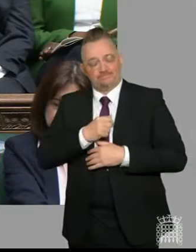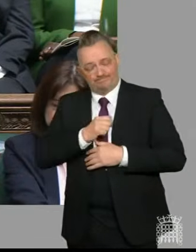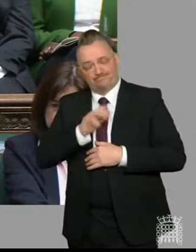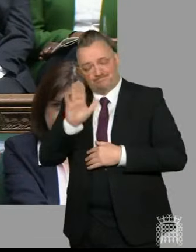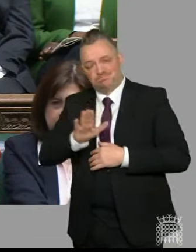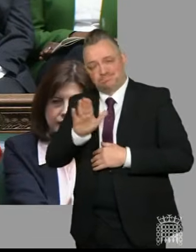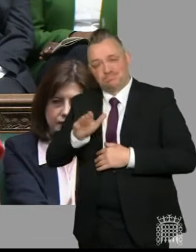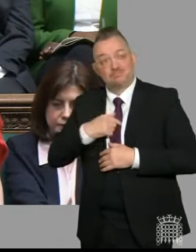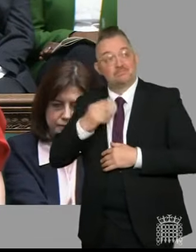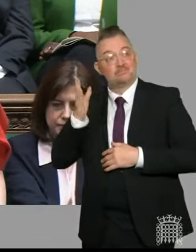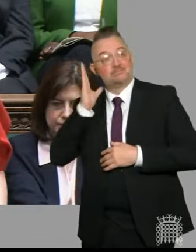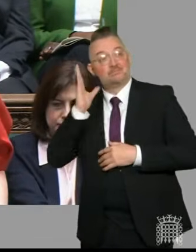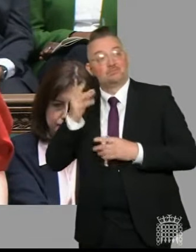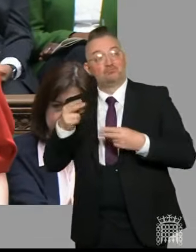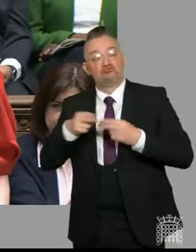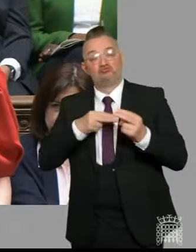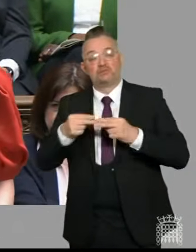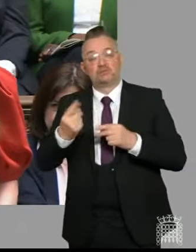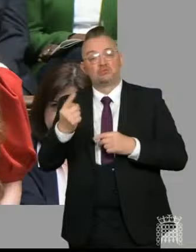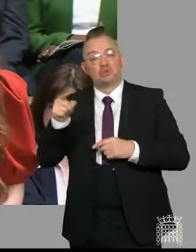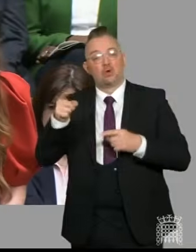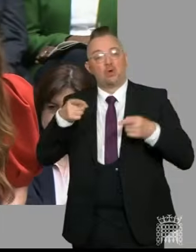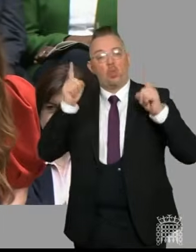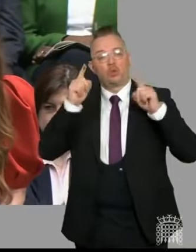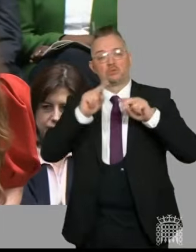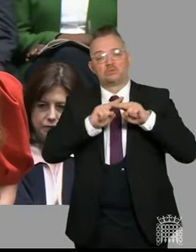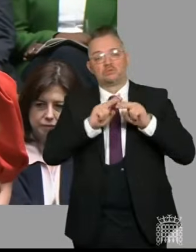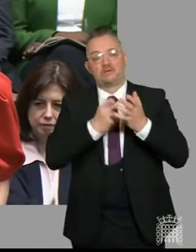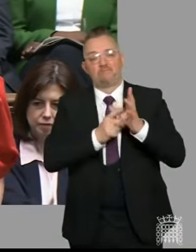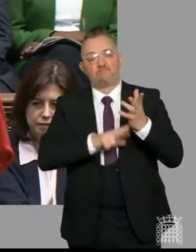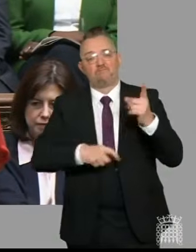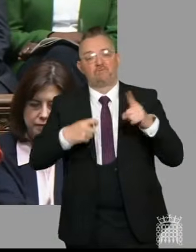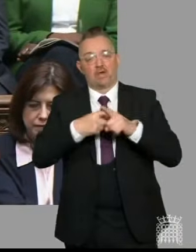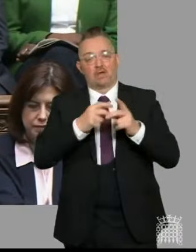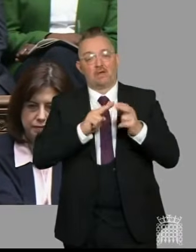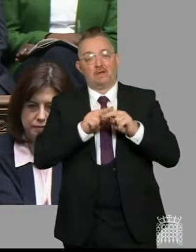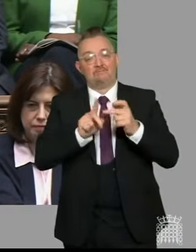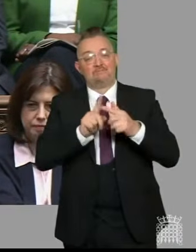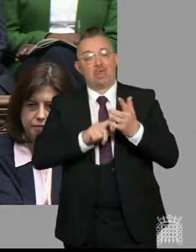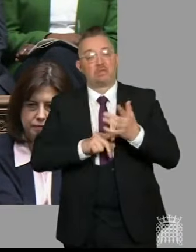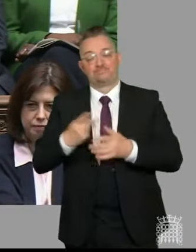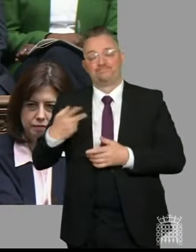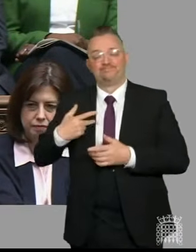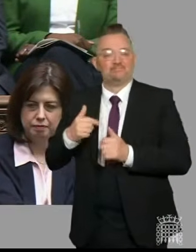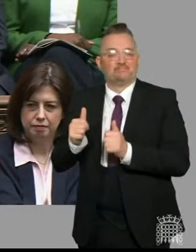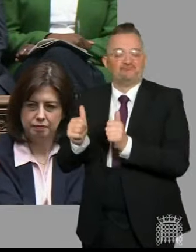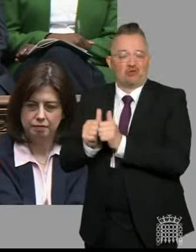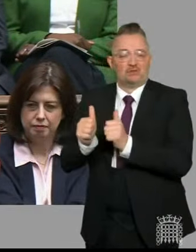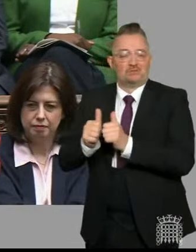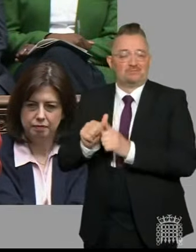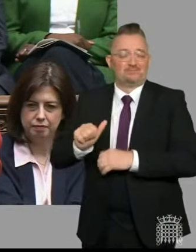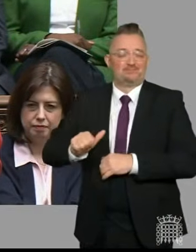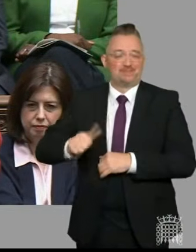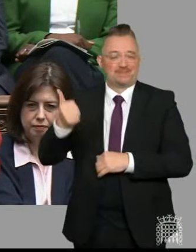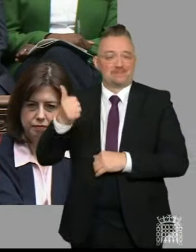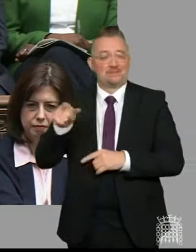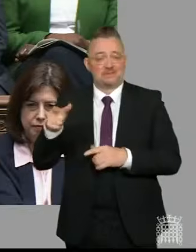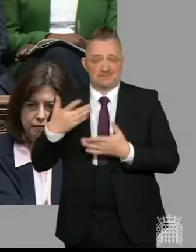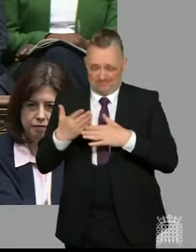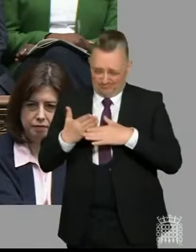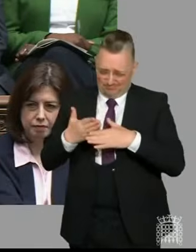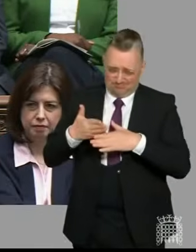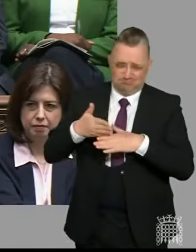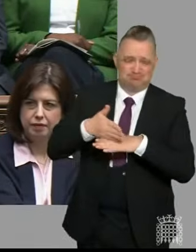Frank Field, who is a good friend of mine and a colleague, and who was a tireless campaigner against poverty and a champion for